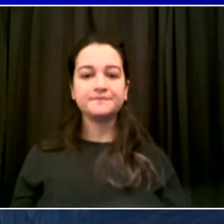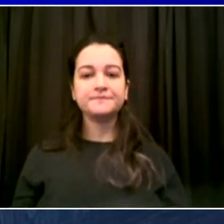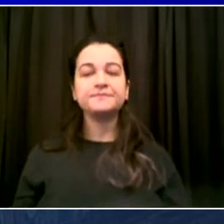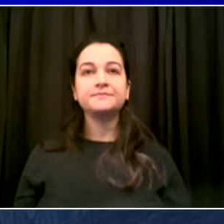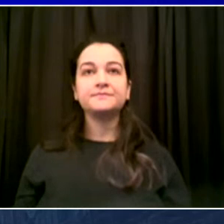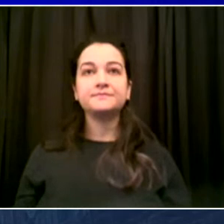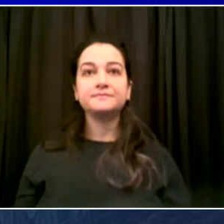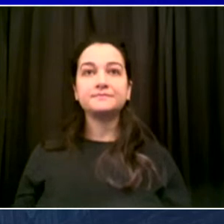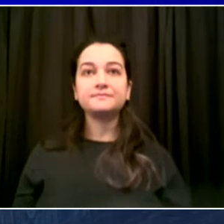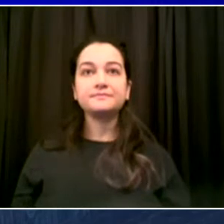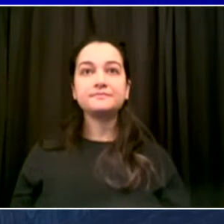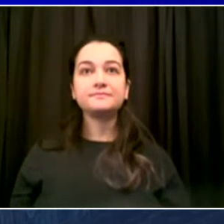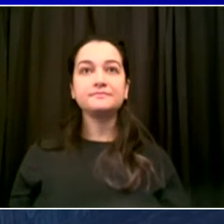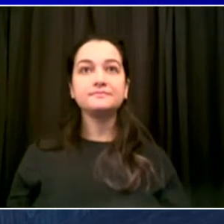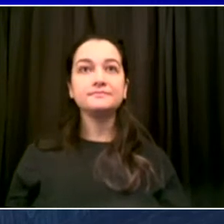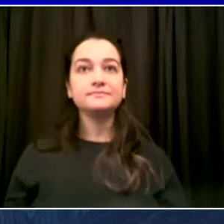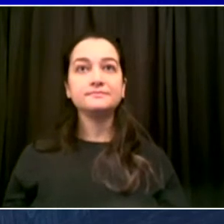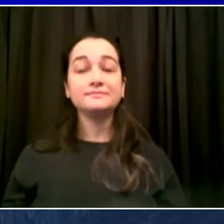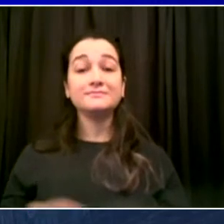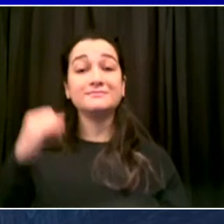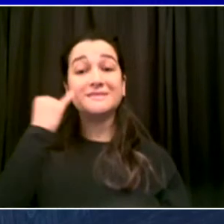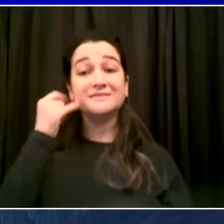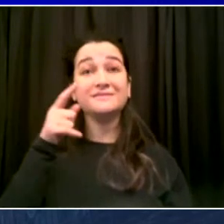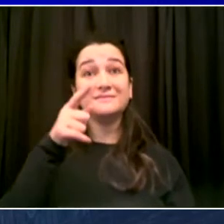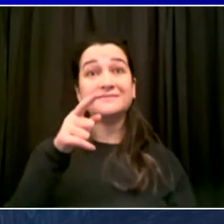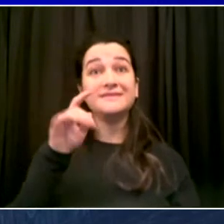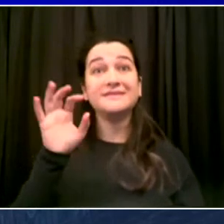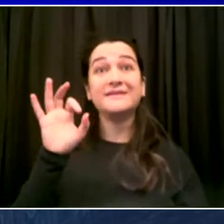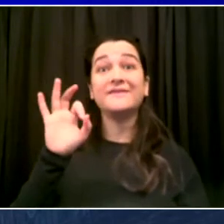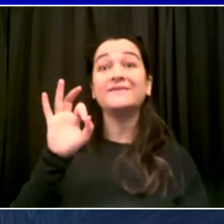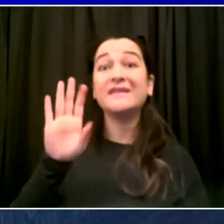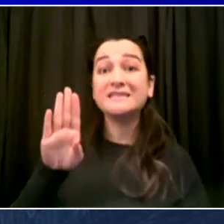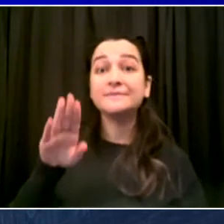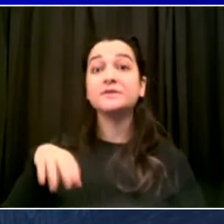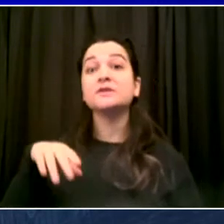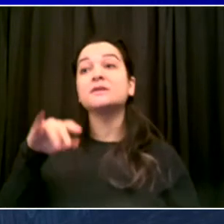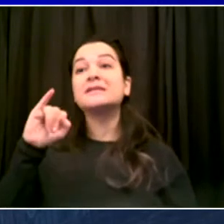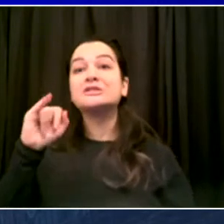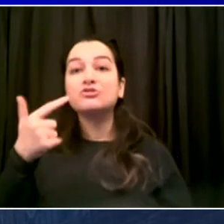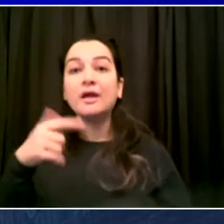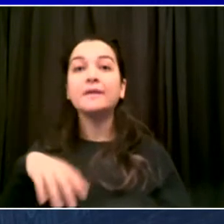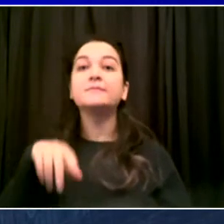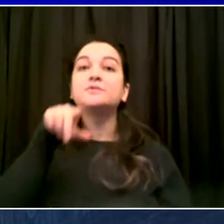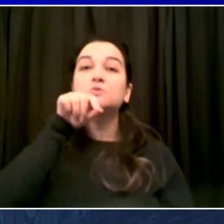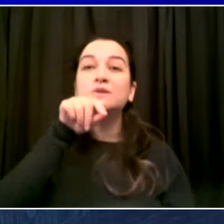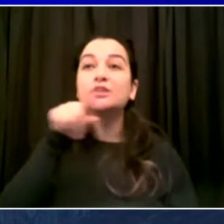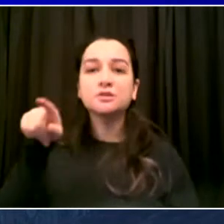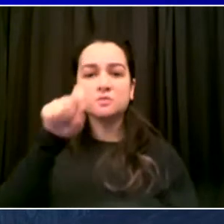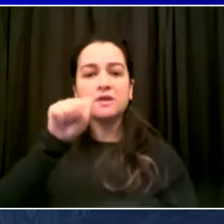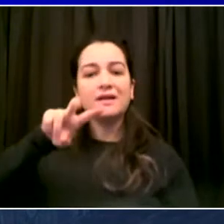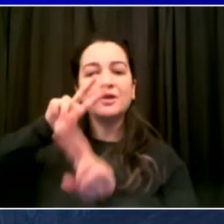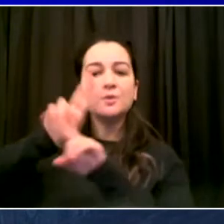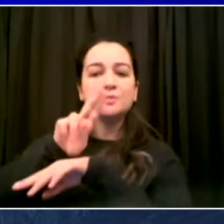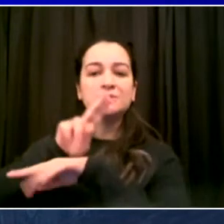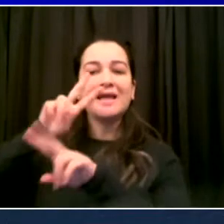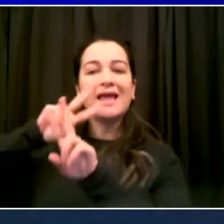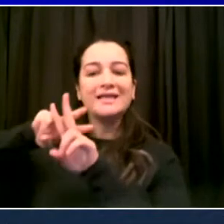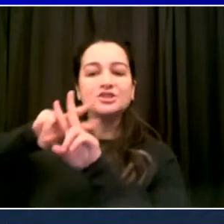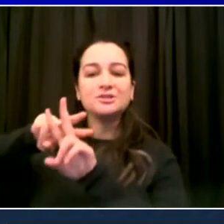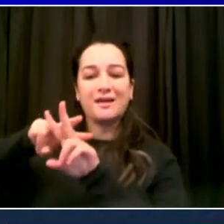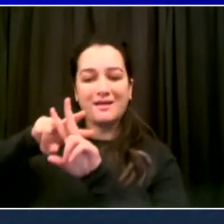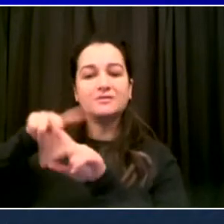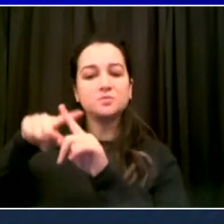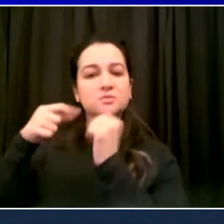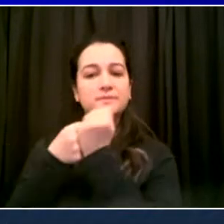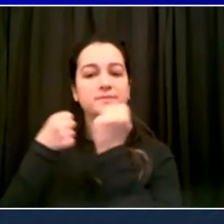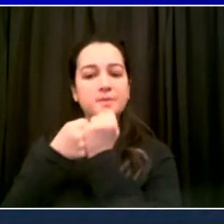on the website, you find specific things that you can do, specific ways to send the right messages, specific ways to encourage people to come forward